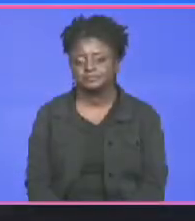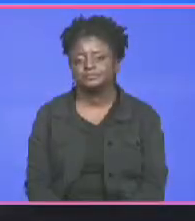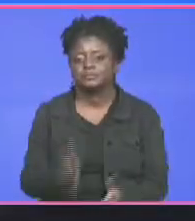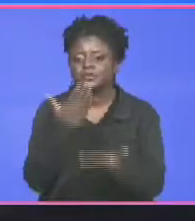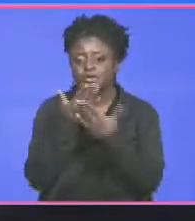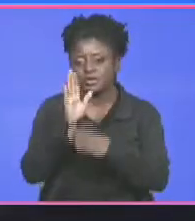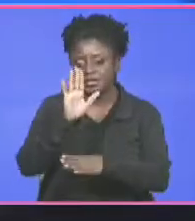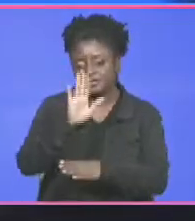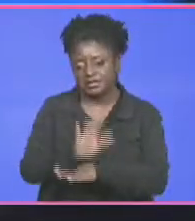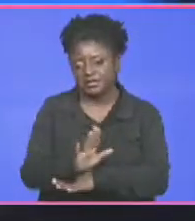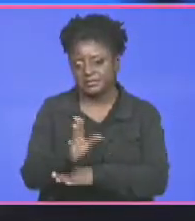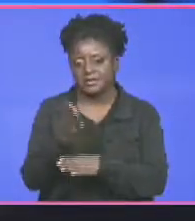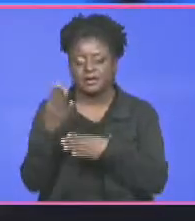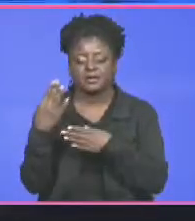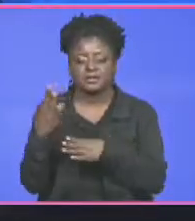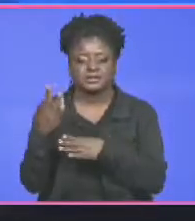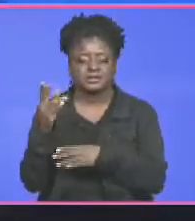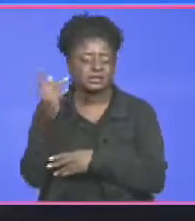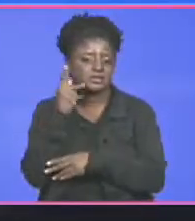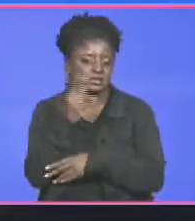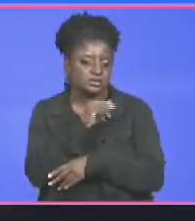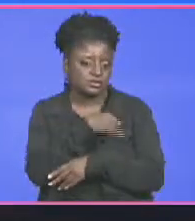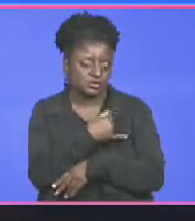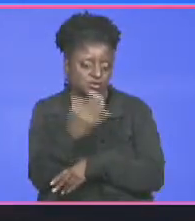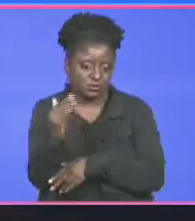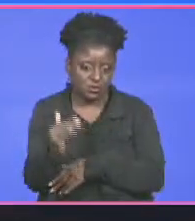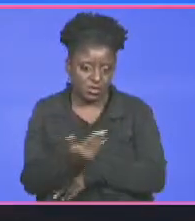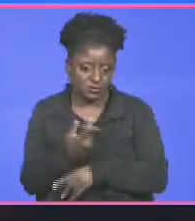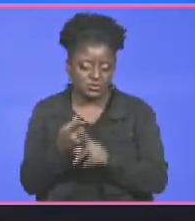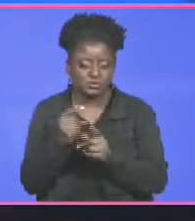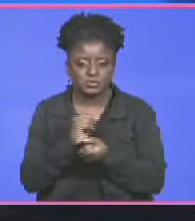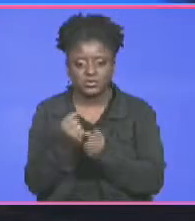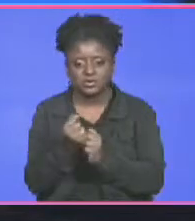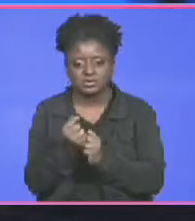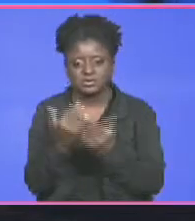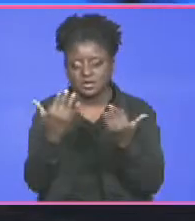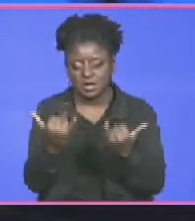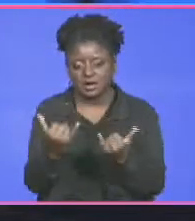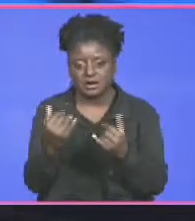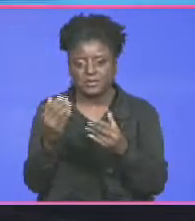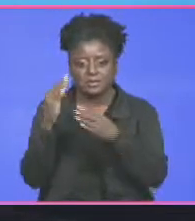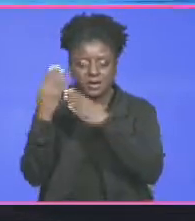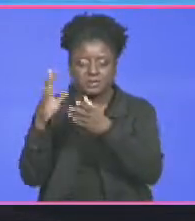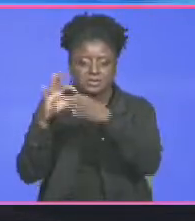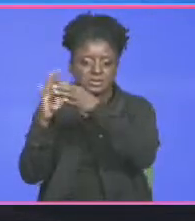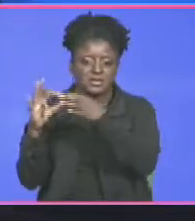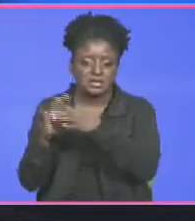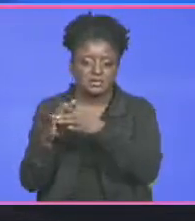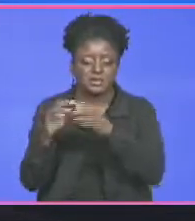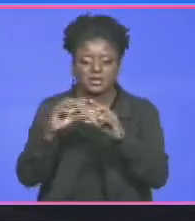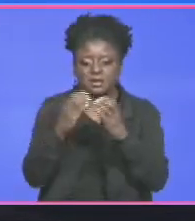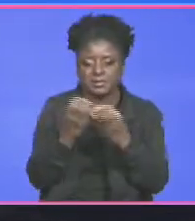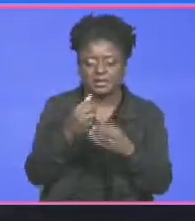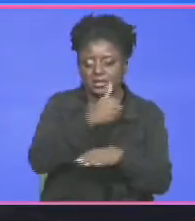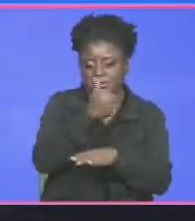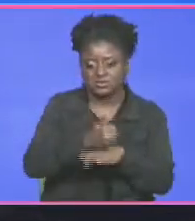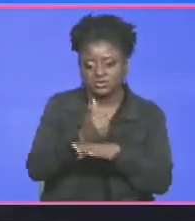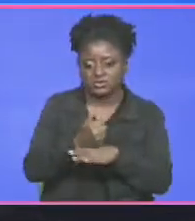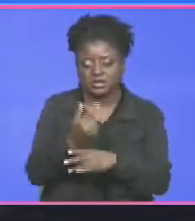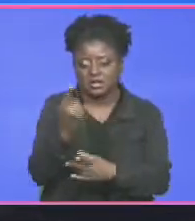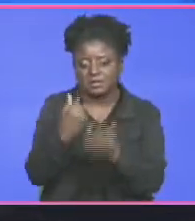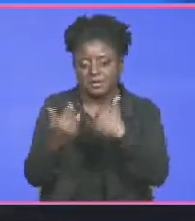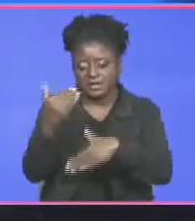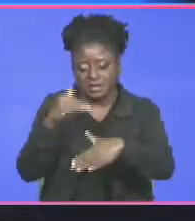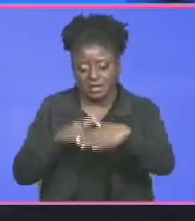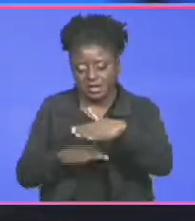Good evening, Bahamas. I'm Kelsey Johnson. Welcome to Sports Tuesday. The current Bahamas Olympic Committee administration is coming under fire as the